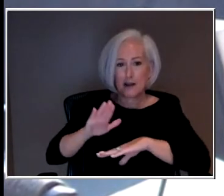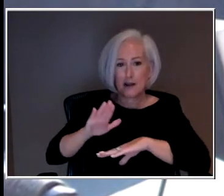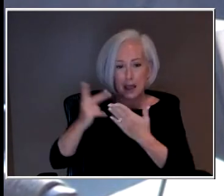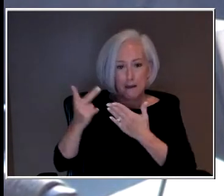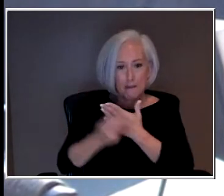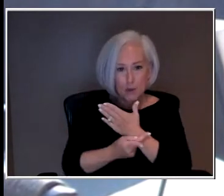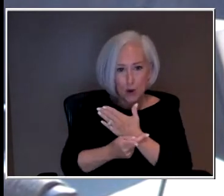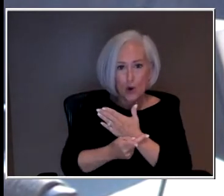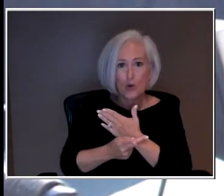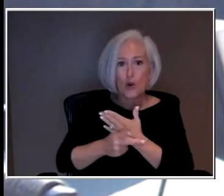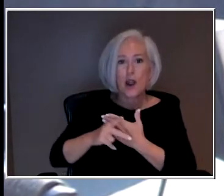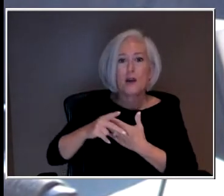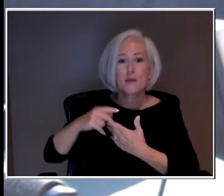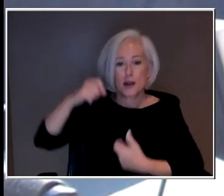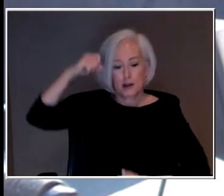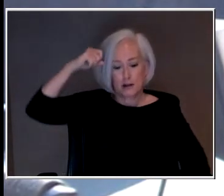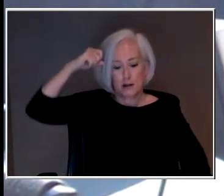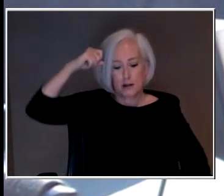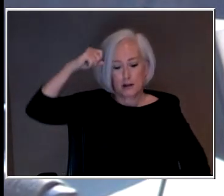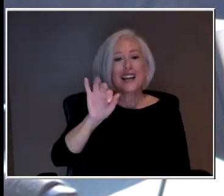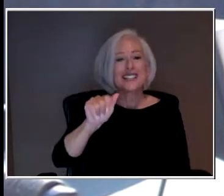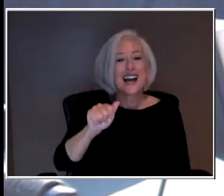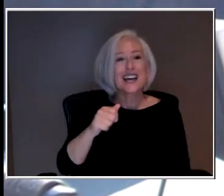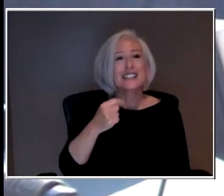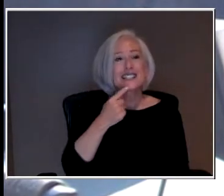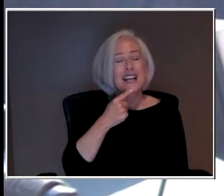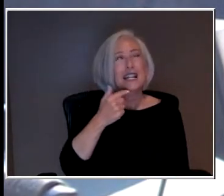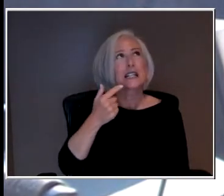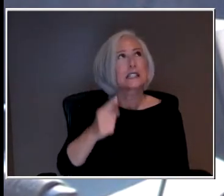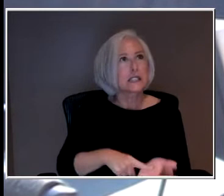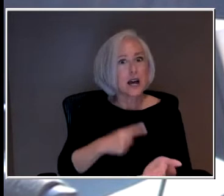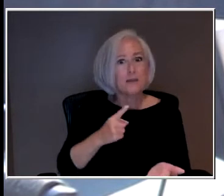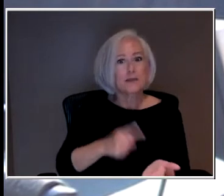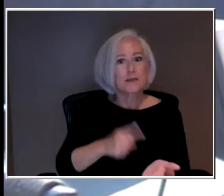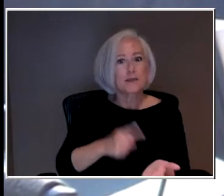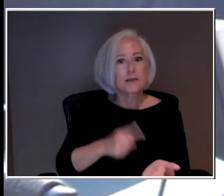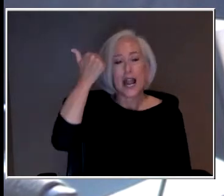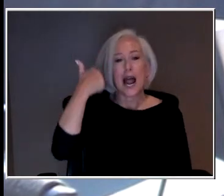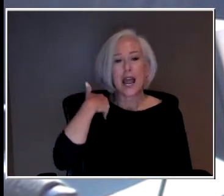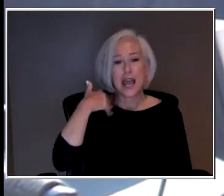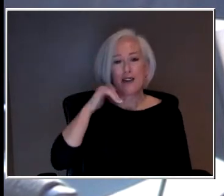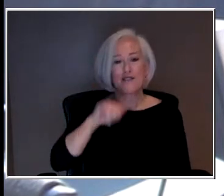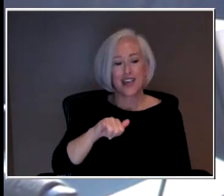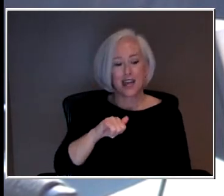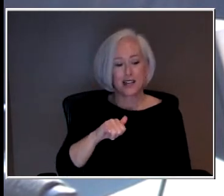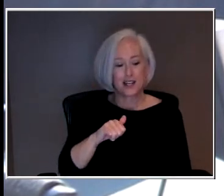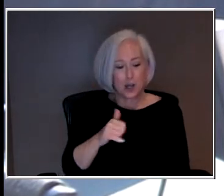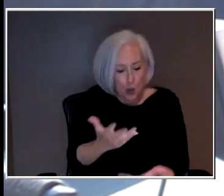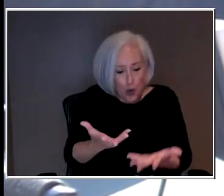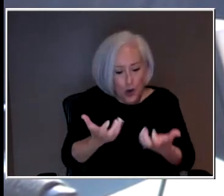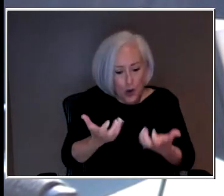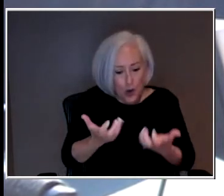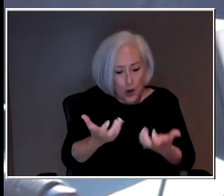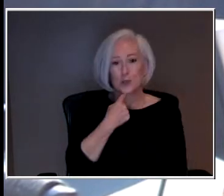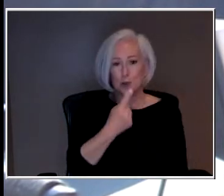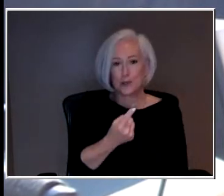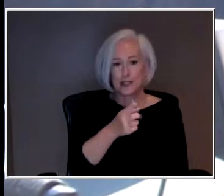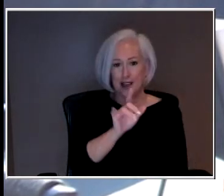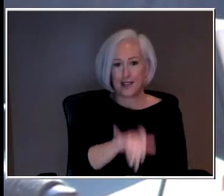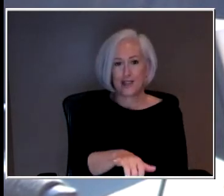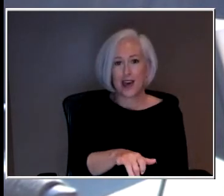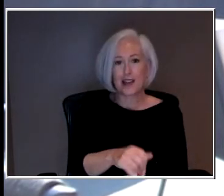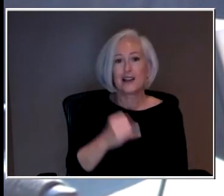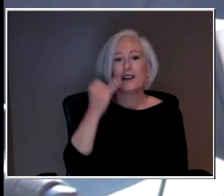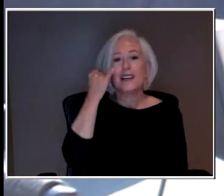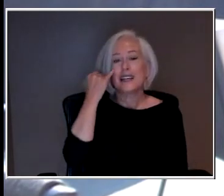the word that she said, sometimes I just forget that I have the pain. That's what you want people to say. When people have a spinal cord stimulator that they have to